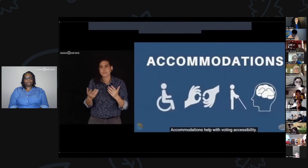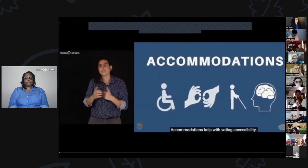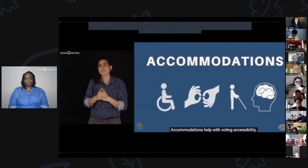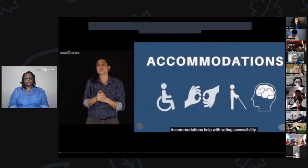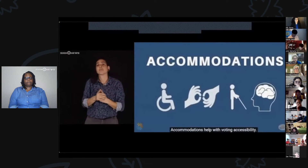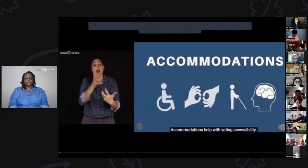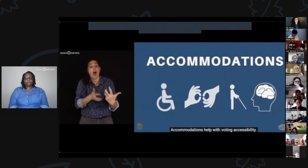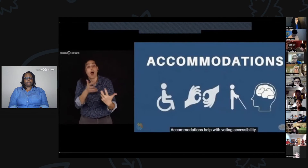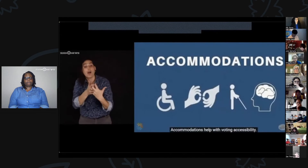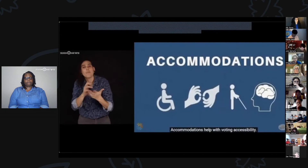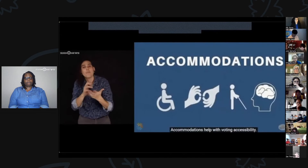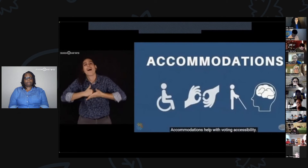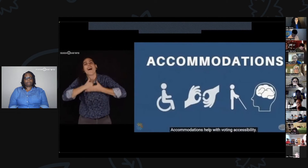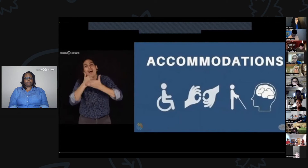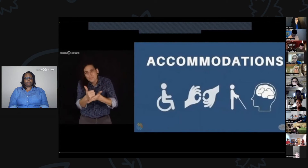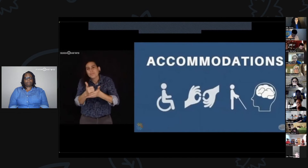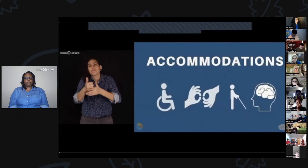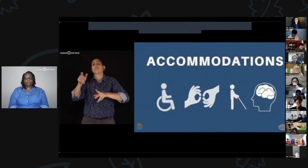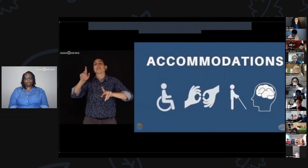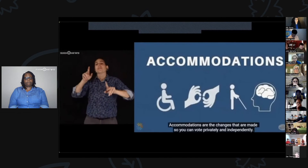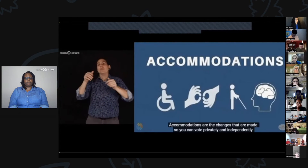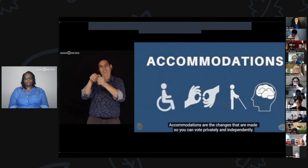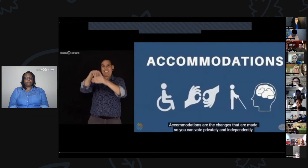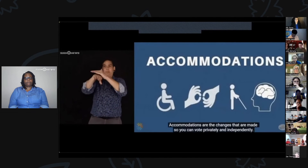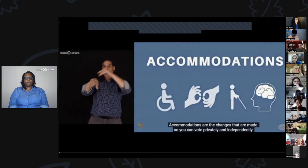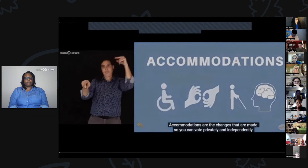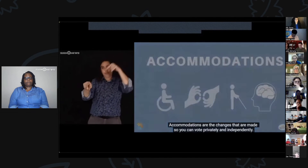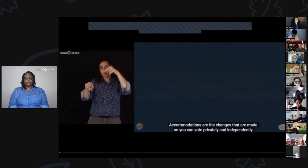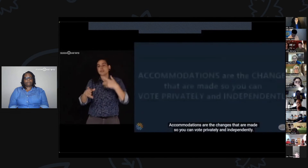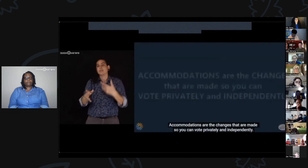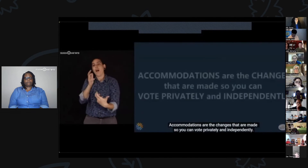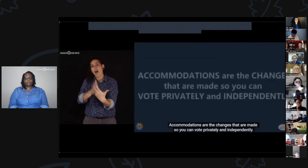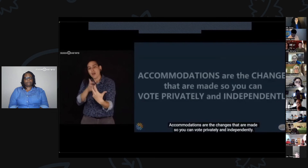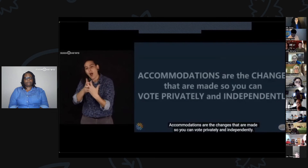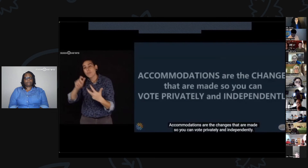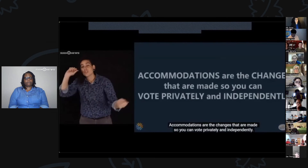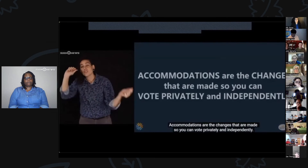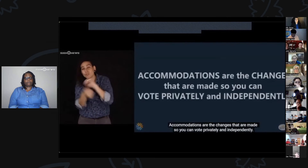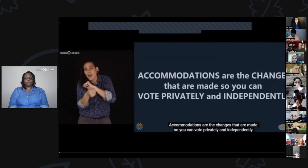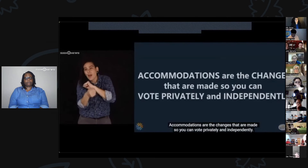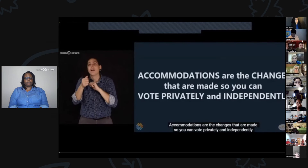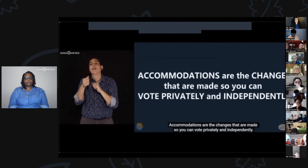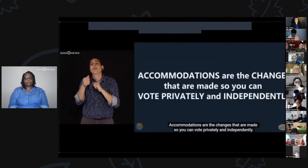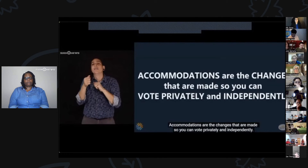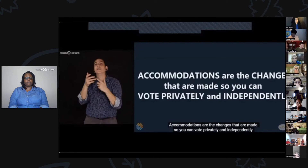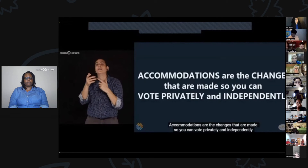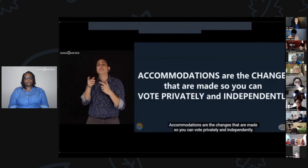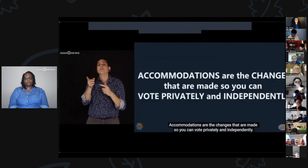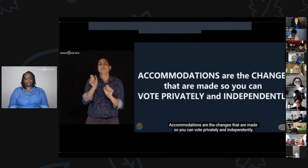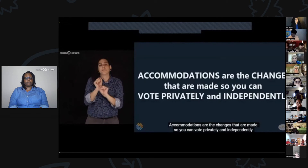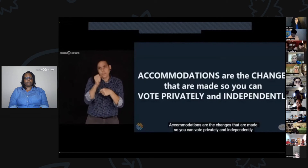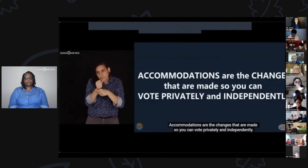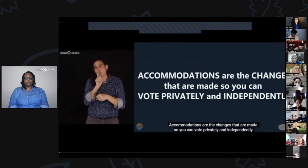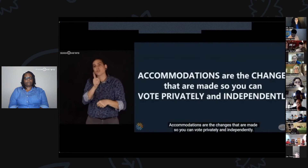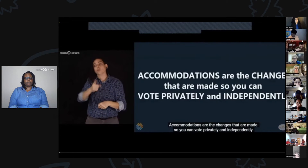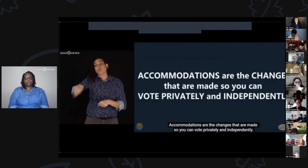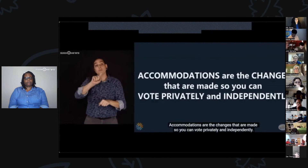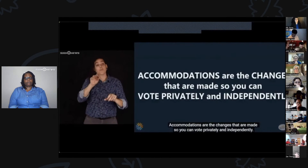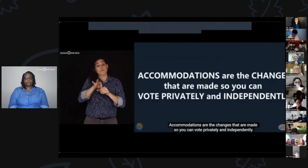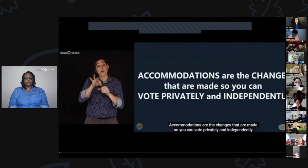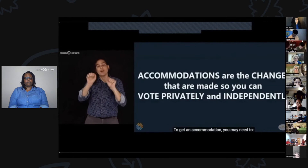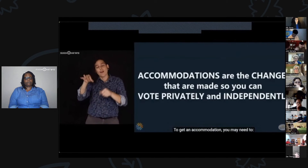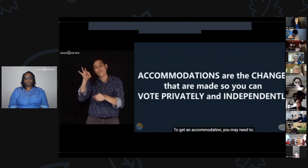Accommodations help with voting accessibility. Accommodations are the changes that are made so that you can vote privately